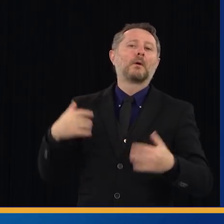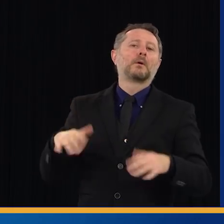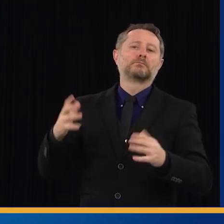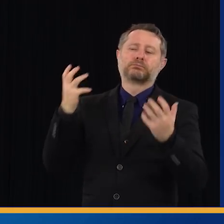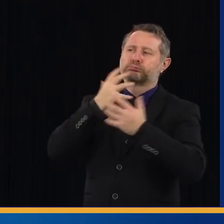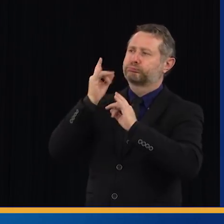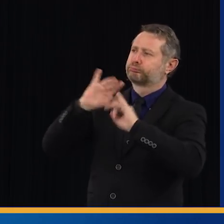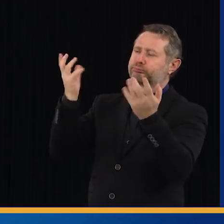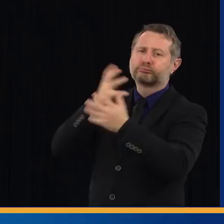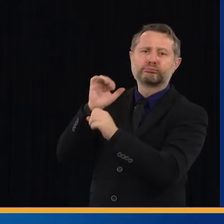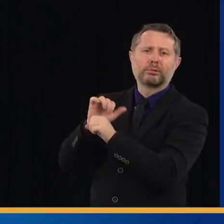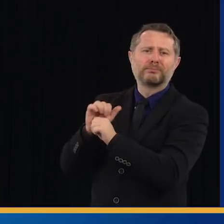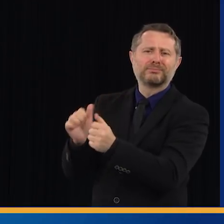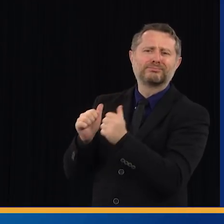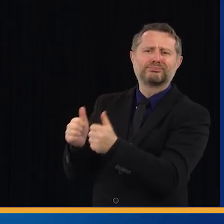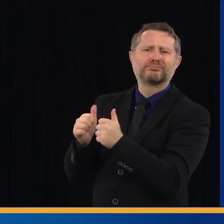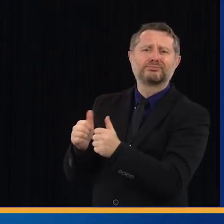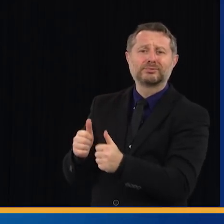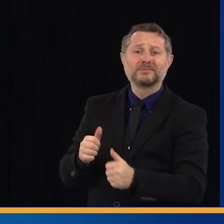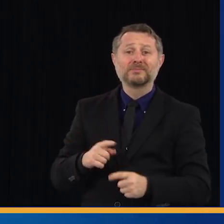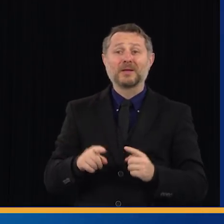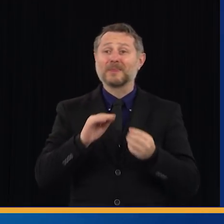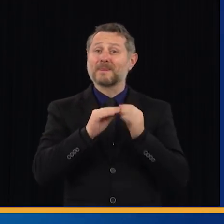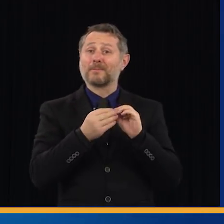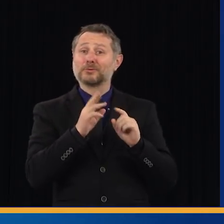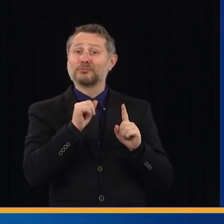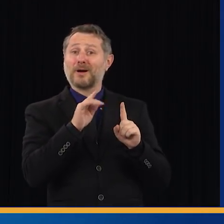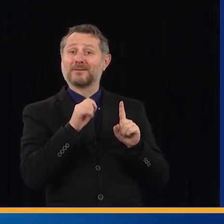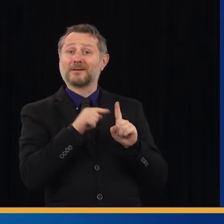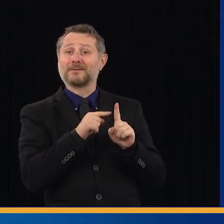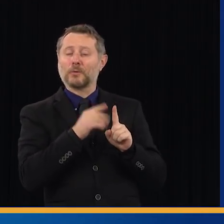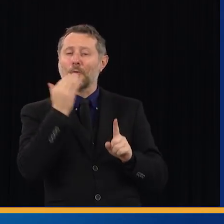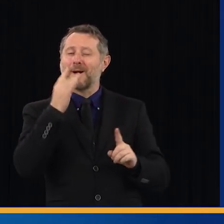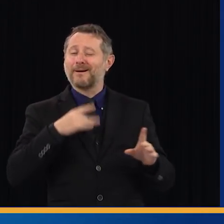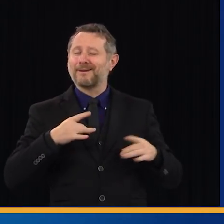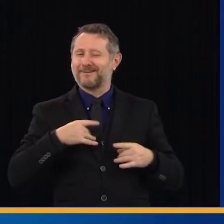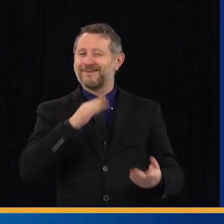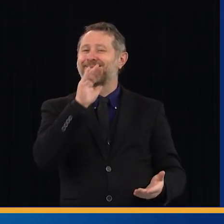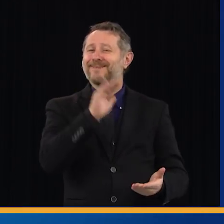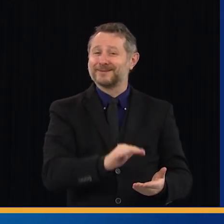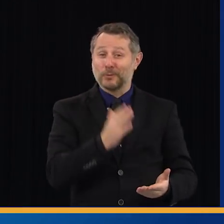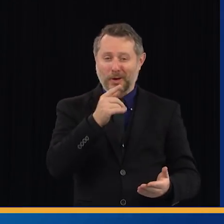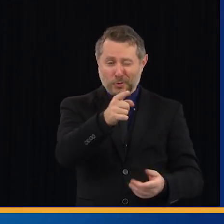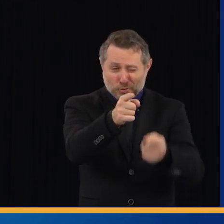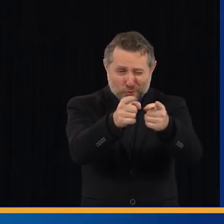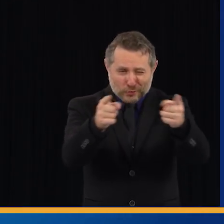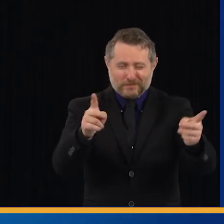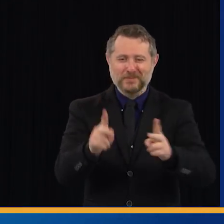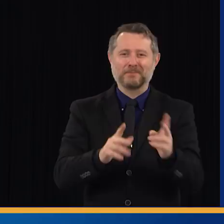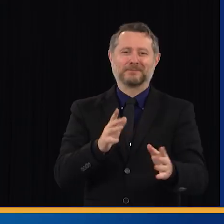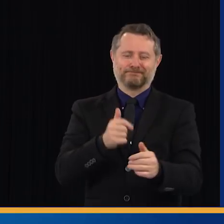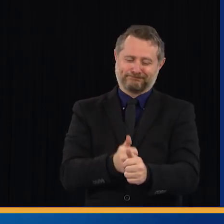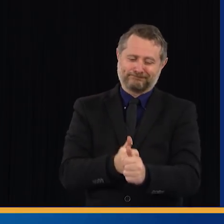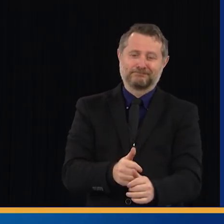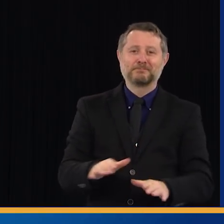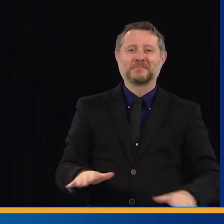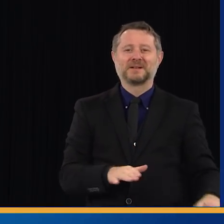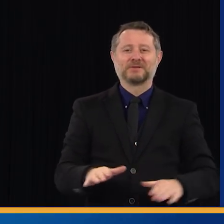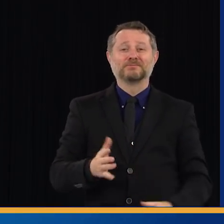that rate came down because people changed their behavior. That's what